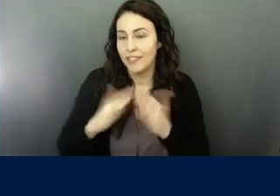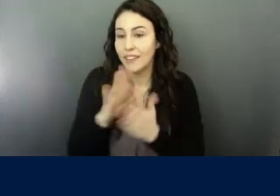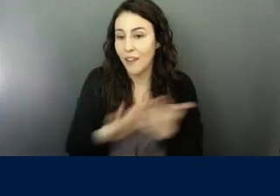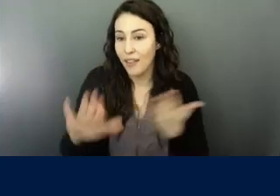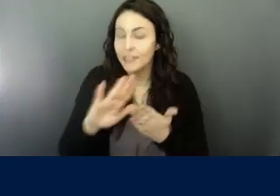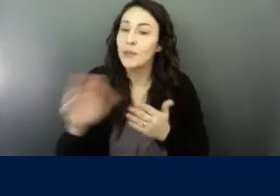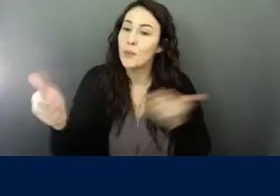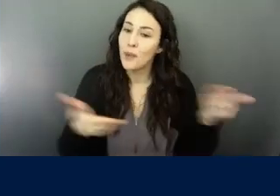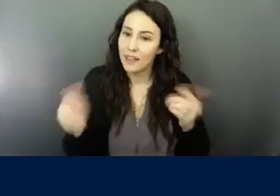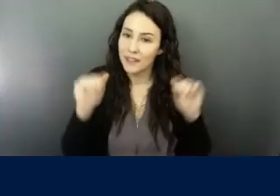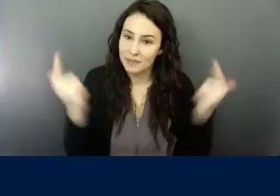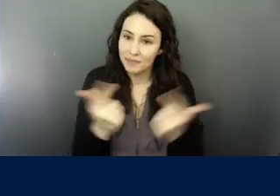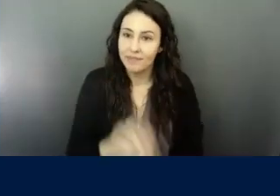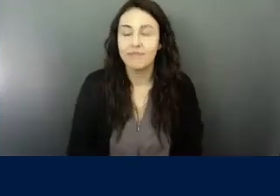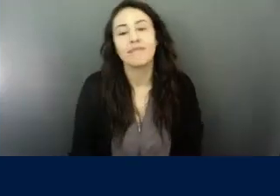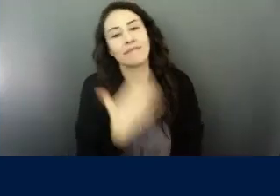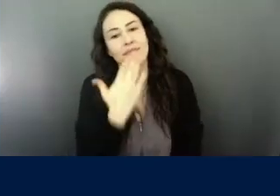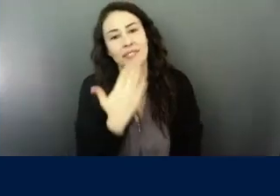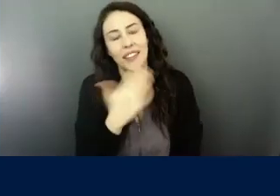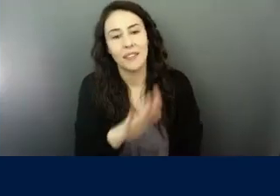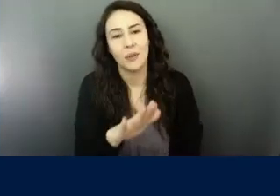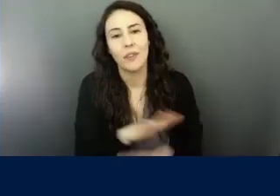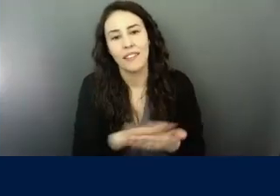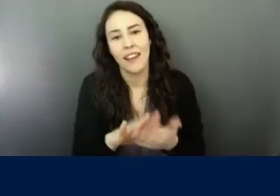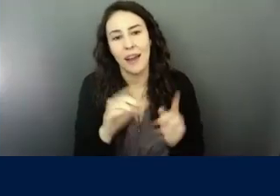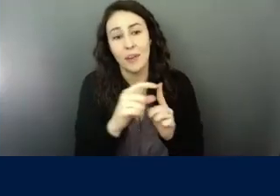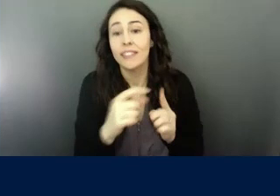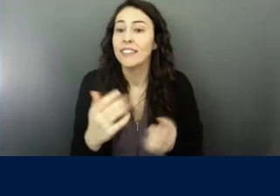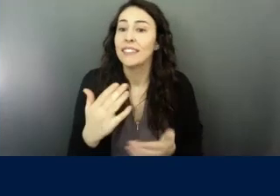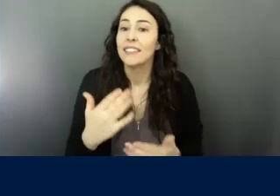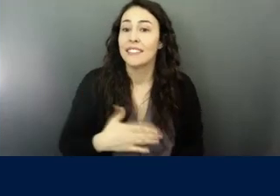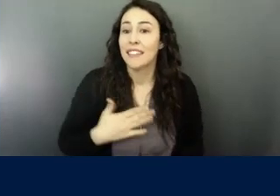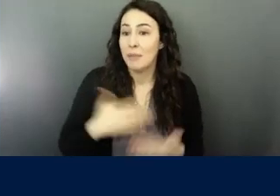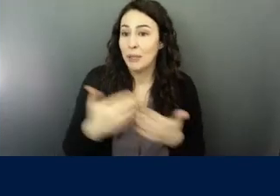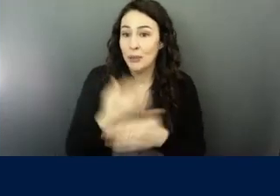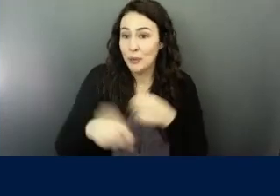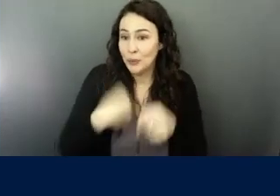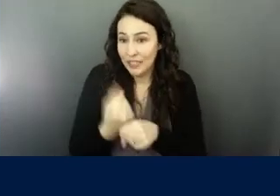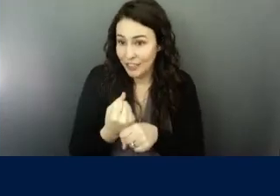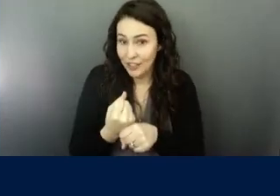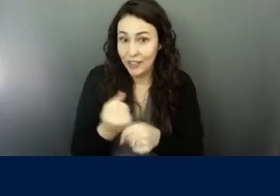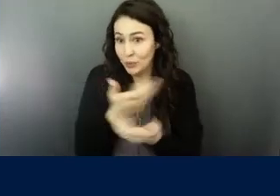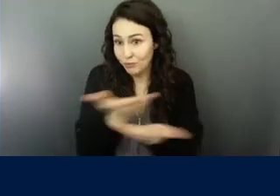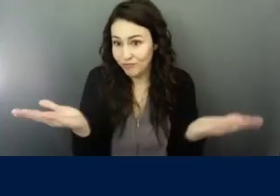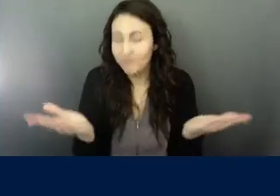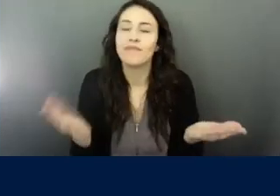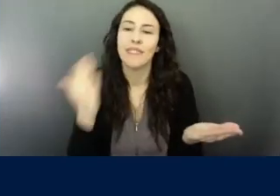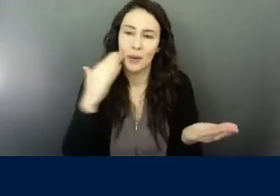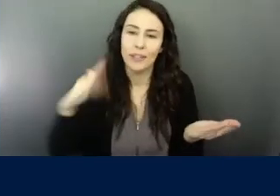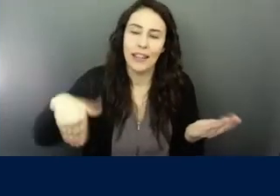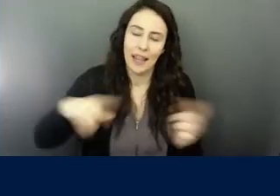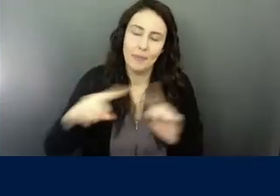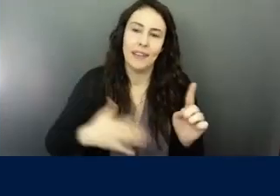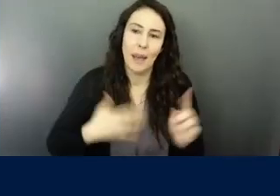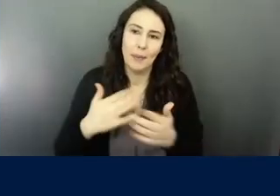you, Jarek. Thank you for those kind words. Thank you. And Happy New Year to all. I know it's late, but it's Happy New Year. So on behalf of Fresno City College, it